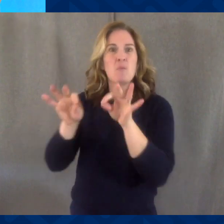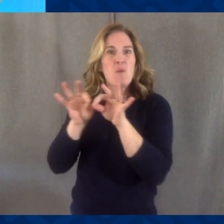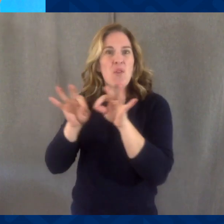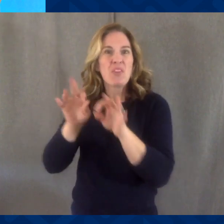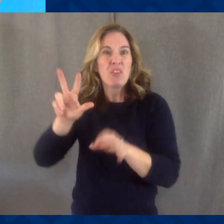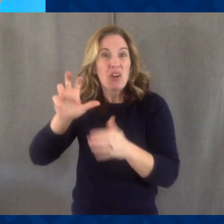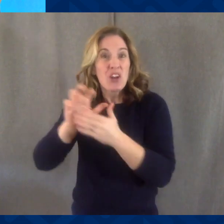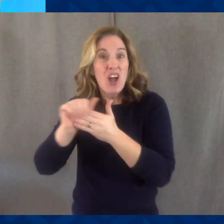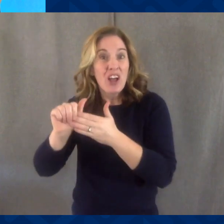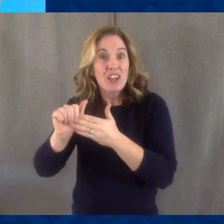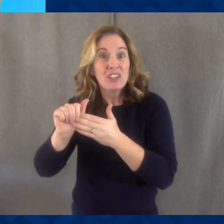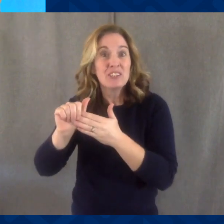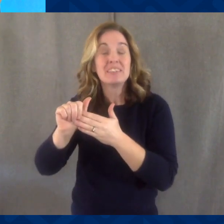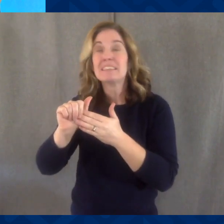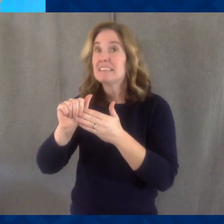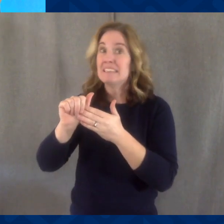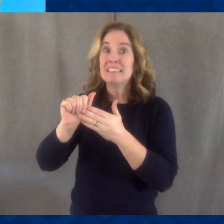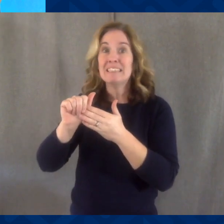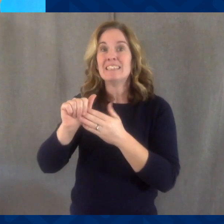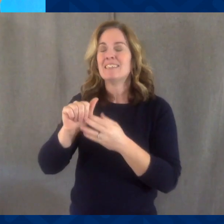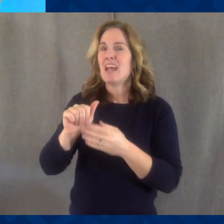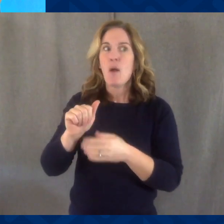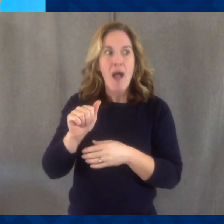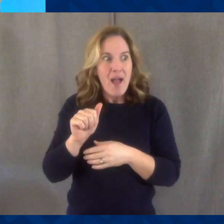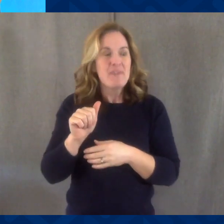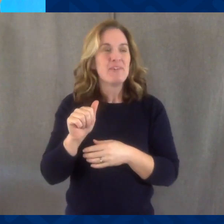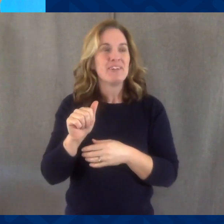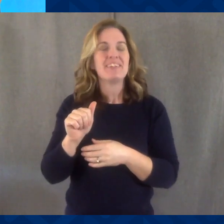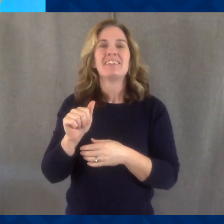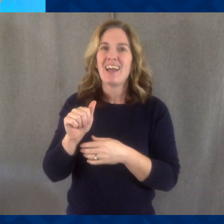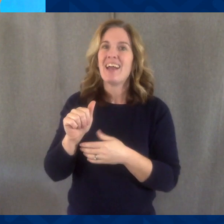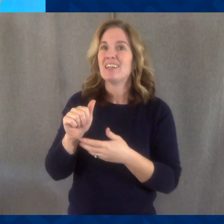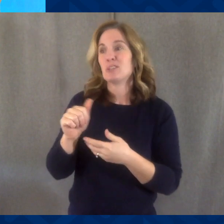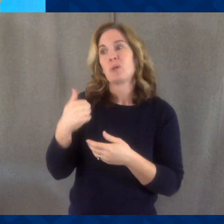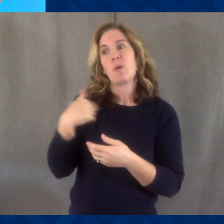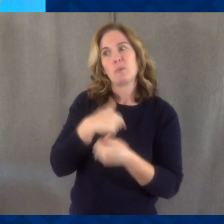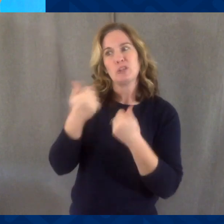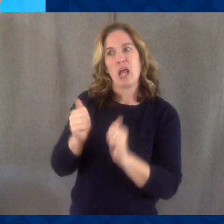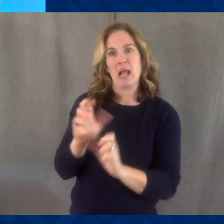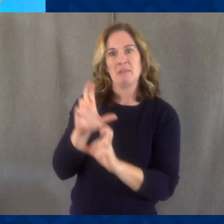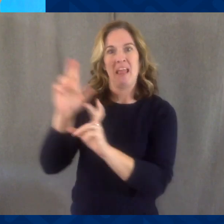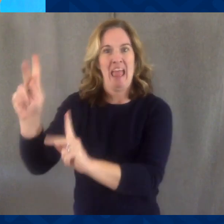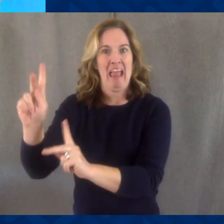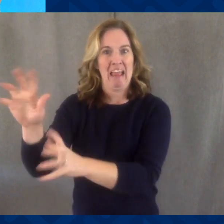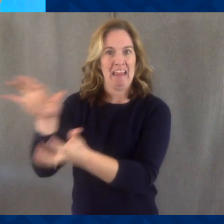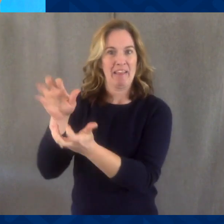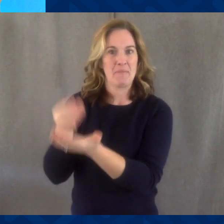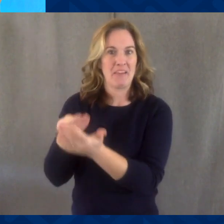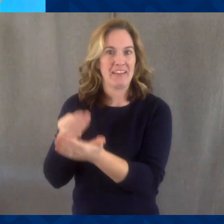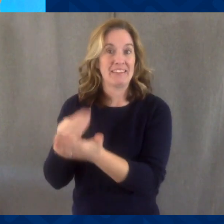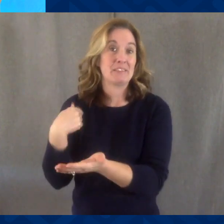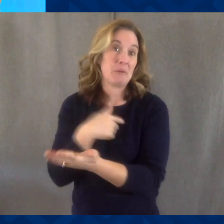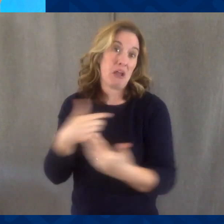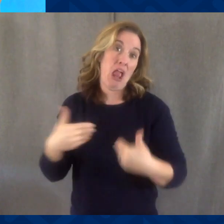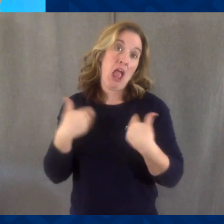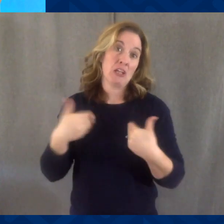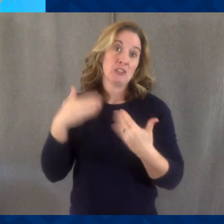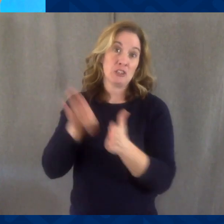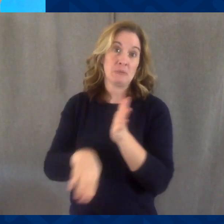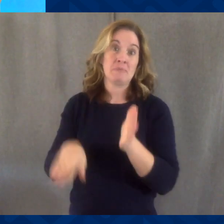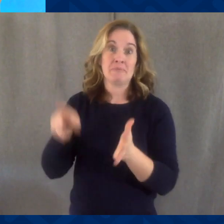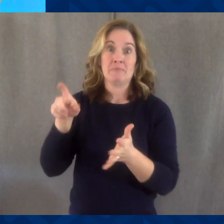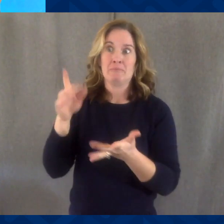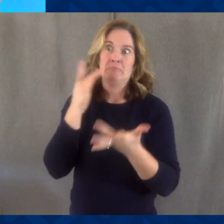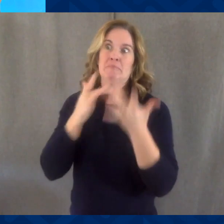$300. Oh my gosh. I know. Yeah. I know. So we tried to return it because we were young and cheap and needed money more than we needed. And then you